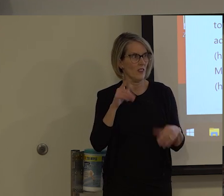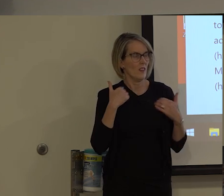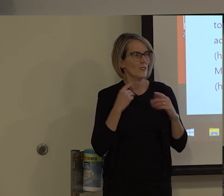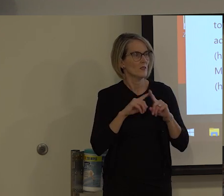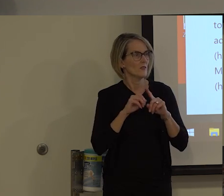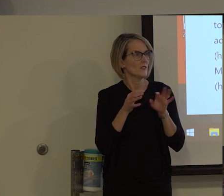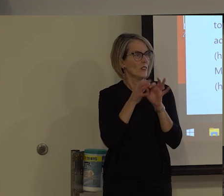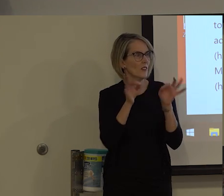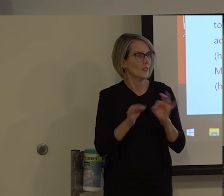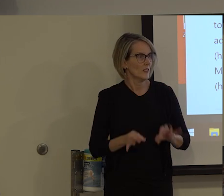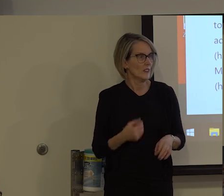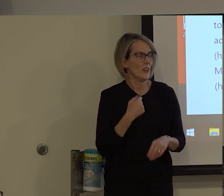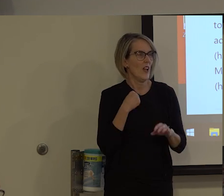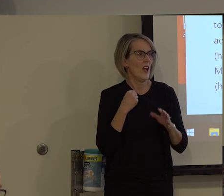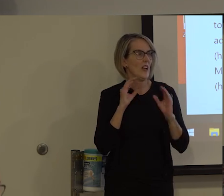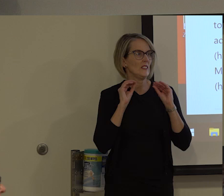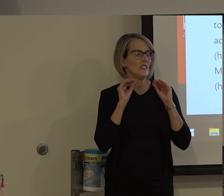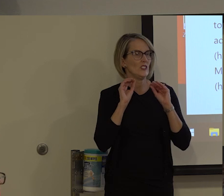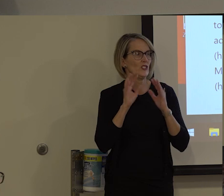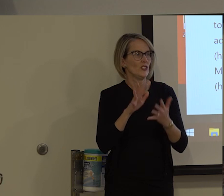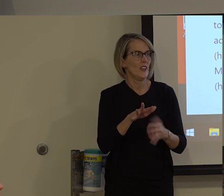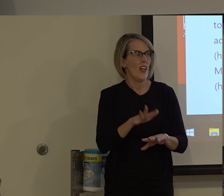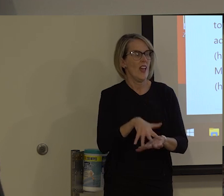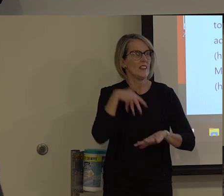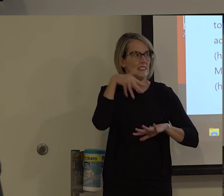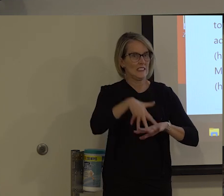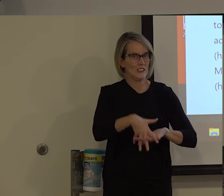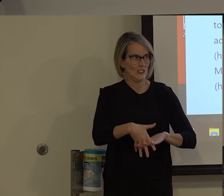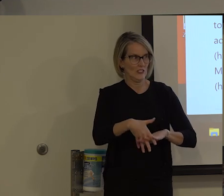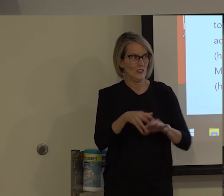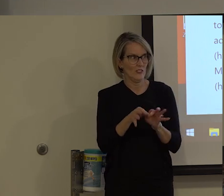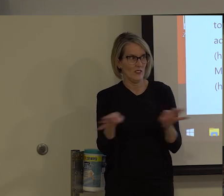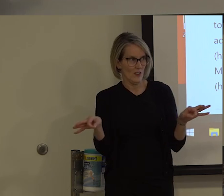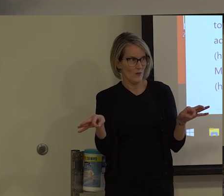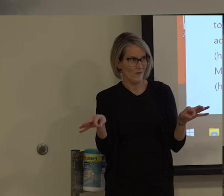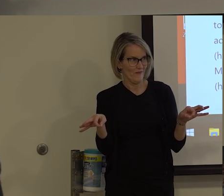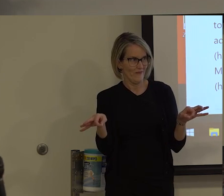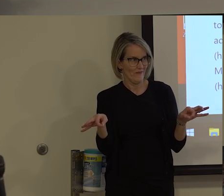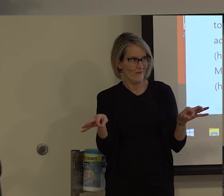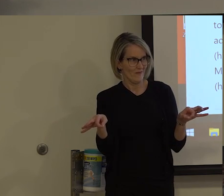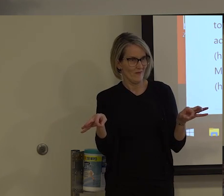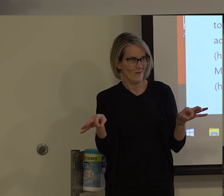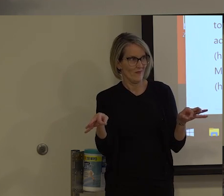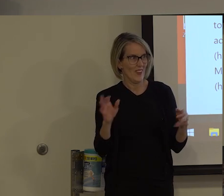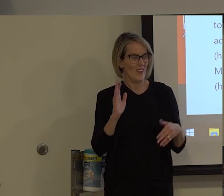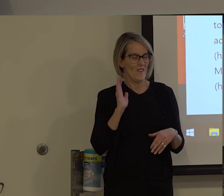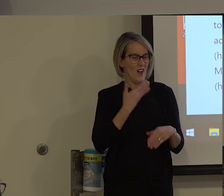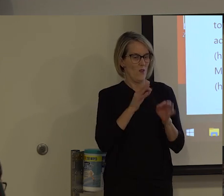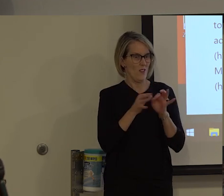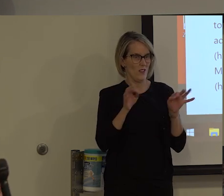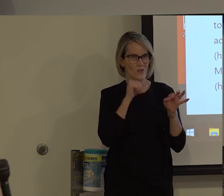for example, I teach indigenous language Quechua, and if there's not the name of my language in the list, could I use